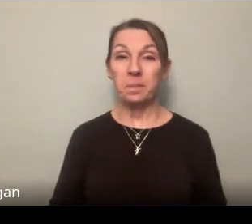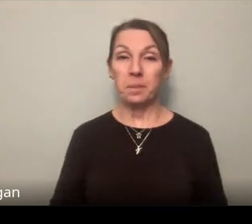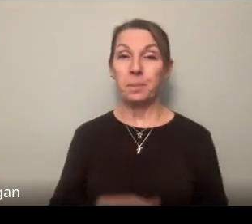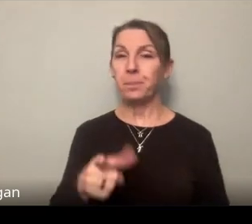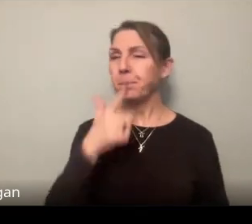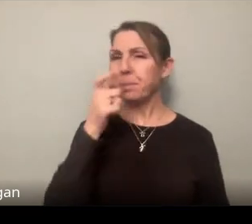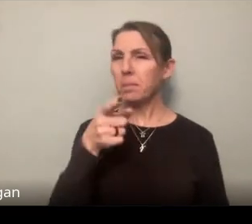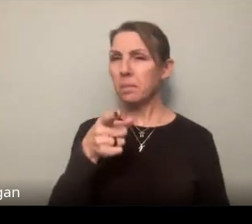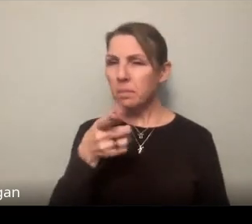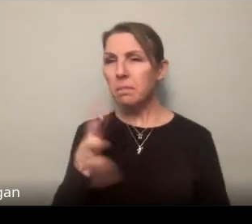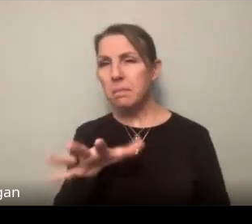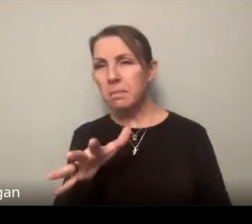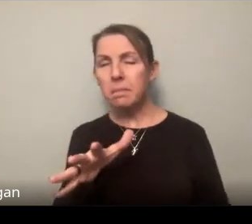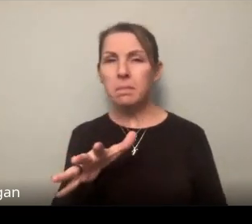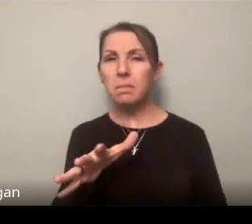Because you sort of